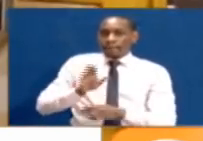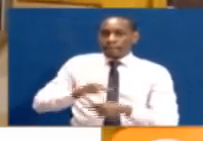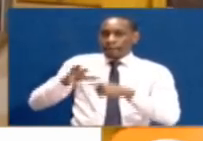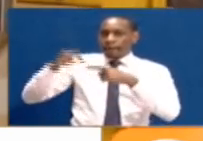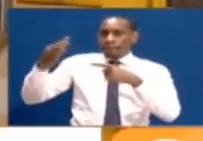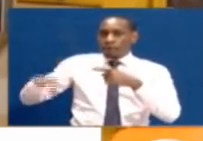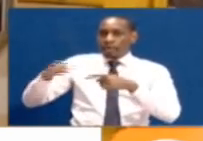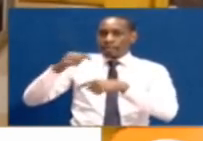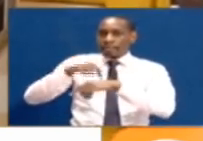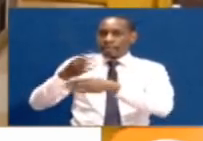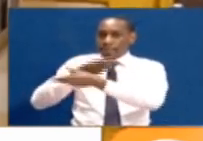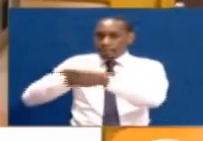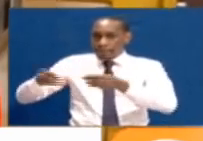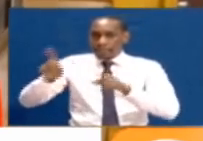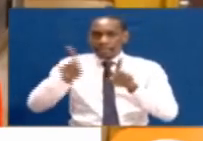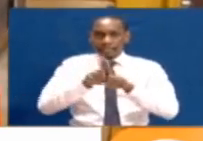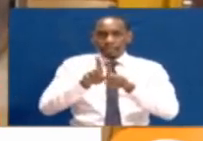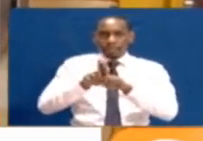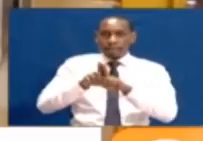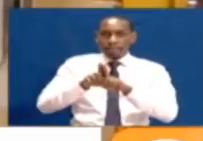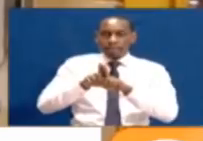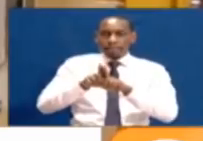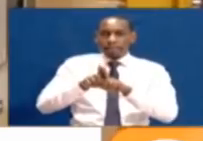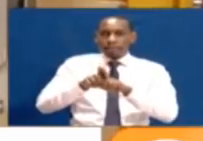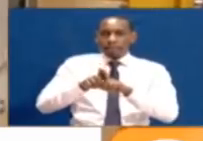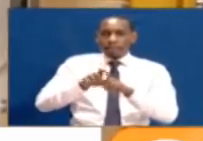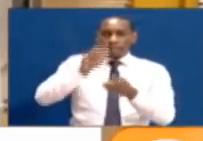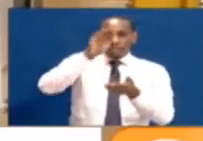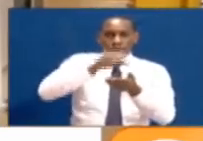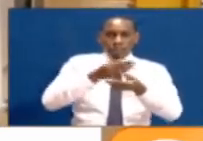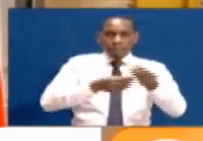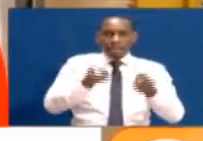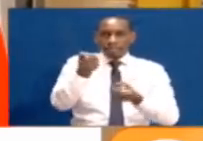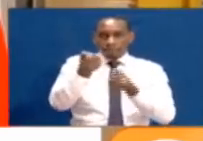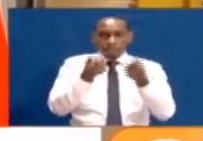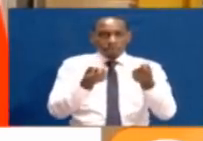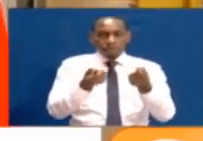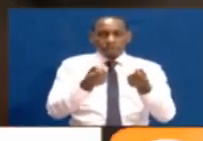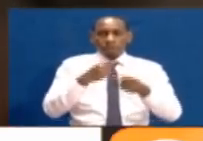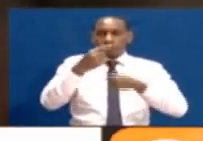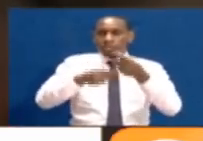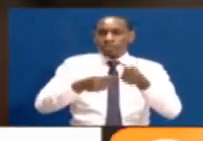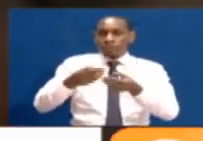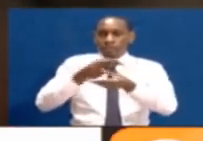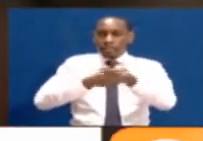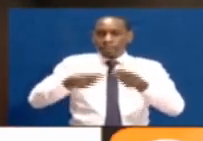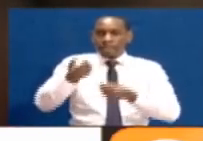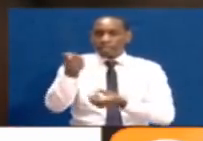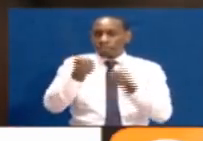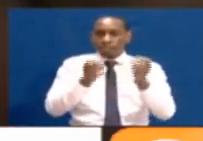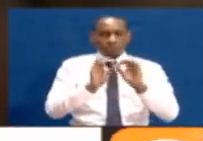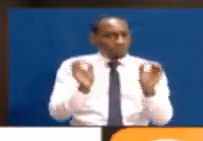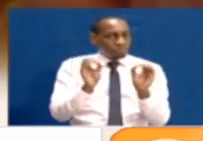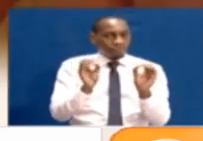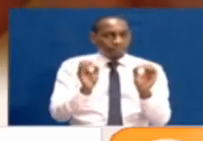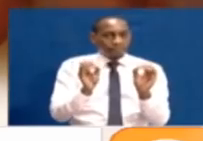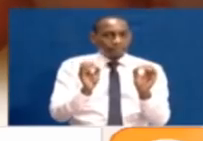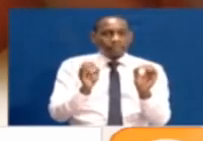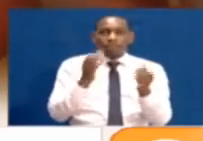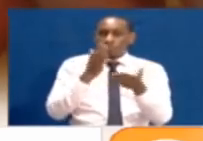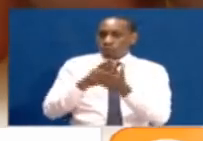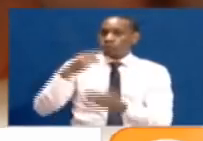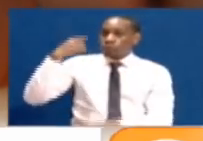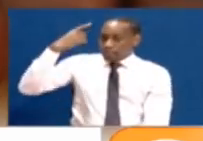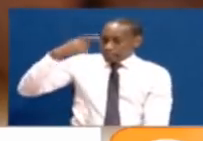buy. Again, also to cut down on the kadogo economy. I no longer do the kadogo economy. And it's crazy. Yeah,